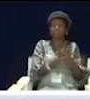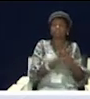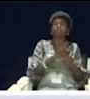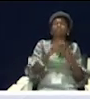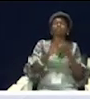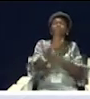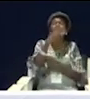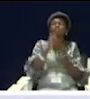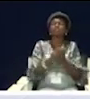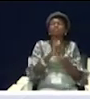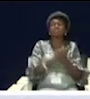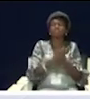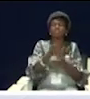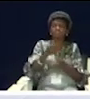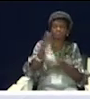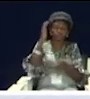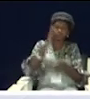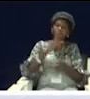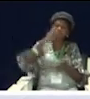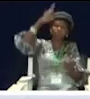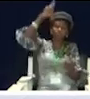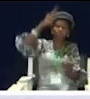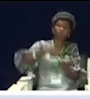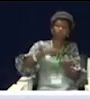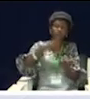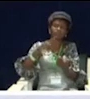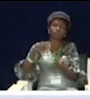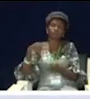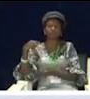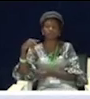little is going to diminish.